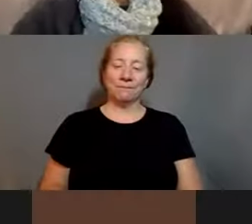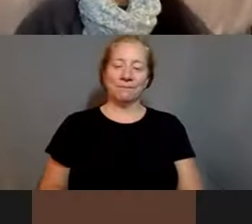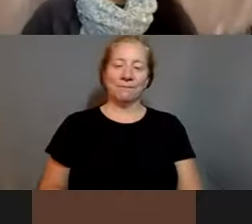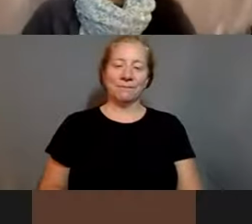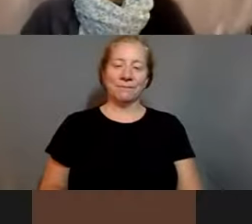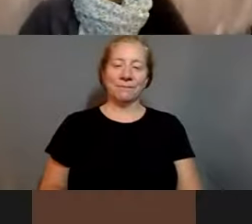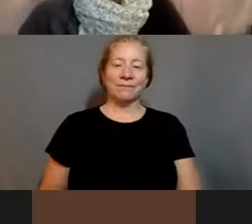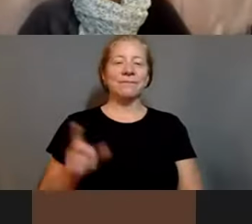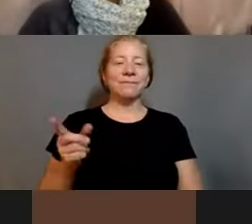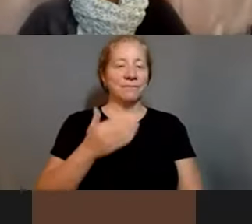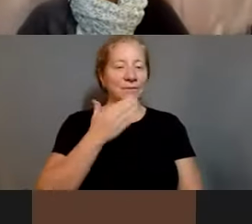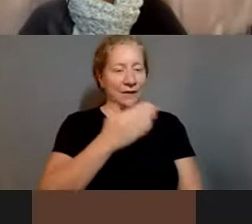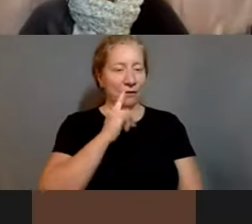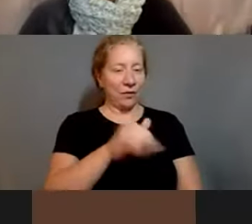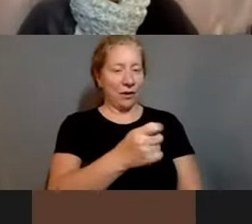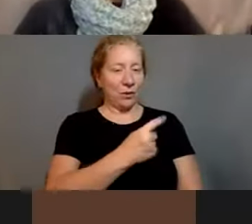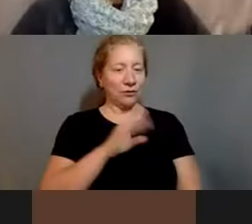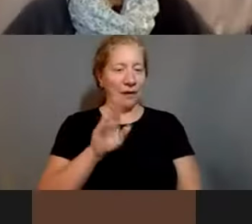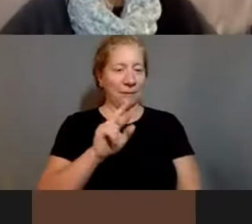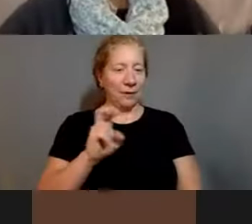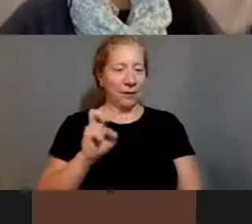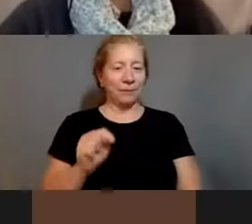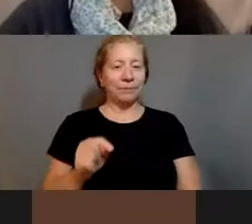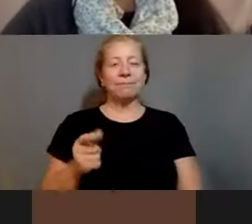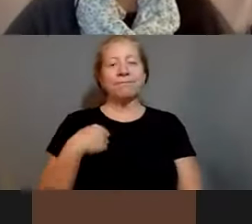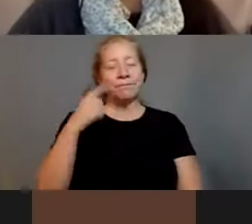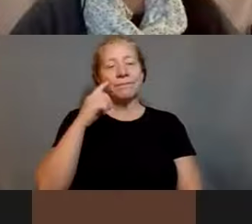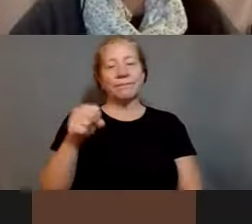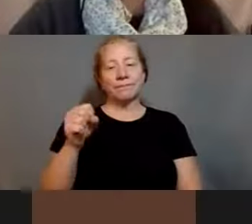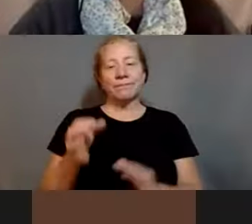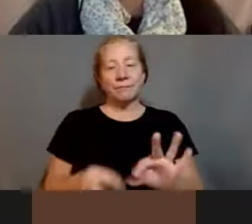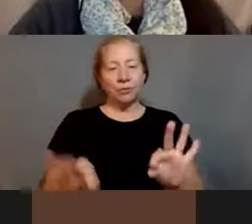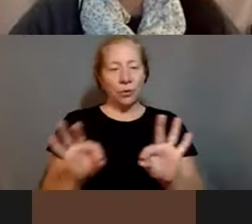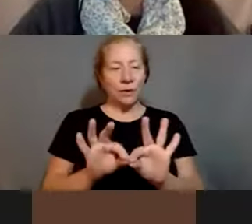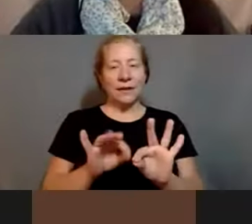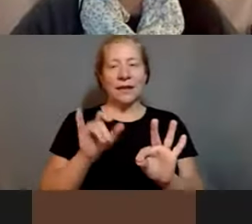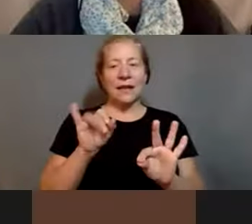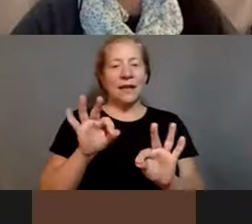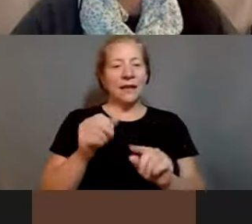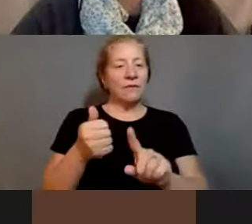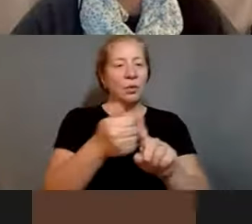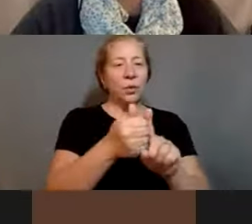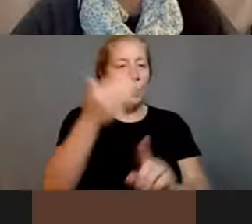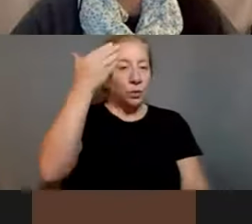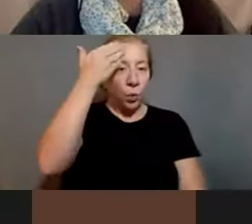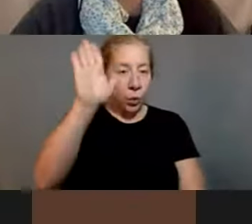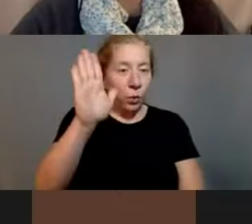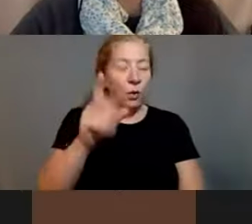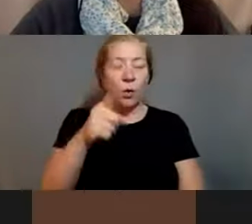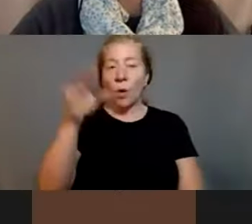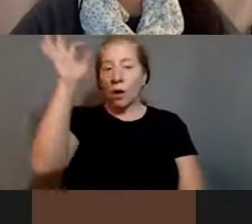So again, thank you for that question, Vered. I think it's important, right? If you don't know, ask questions, right? So it's